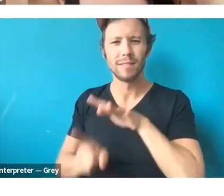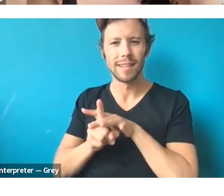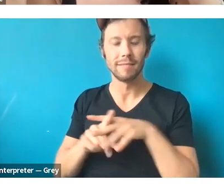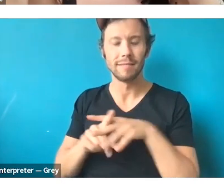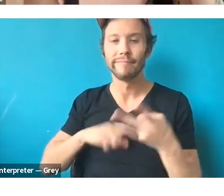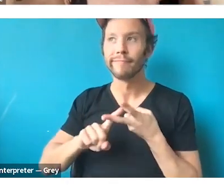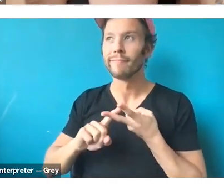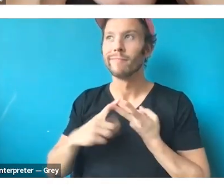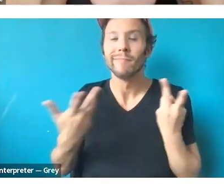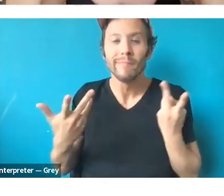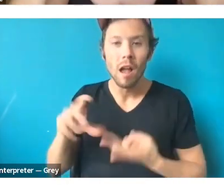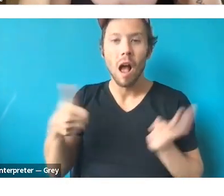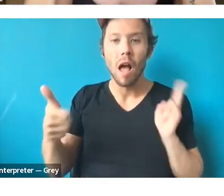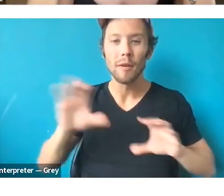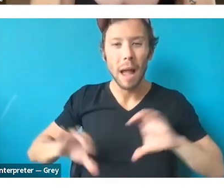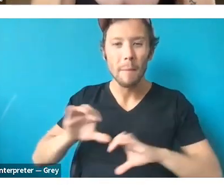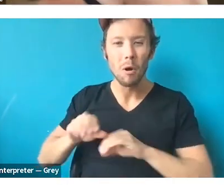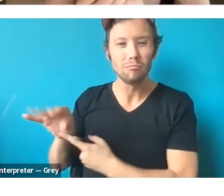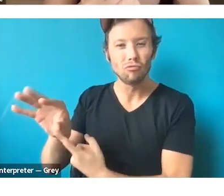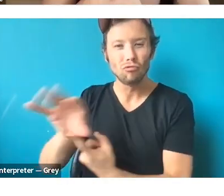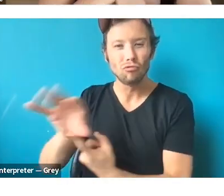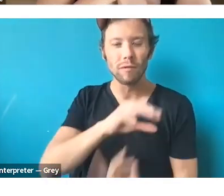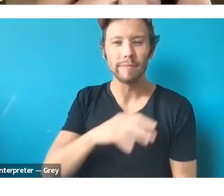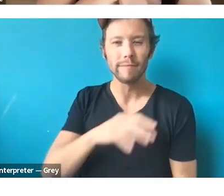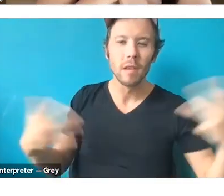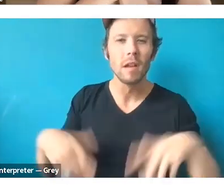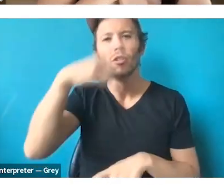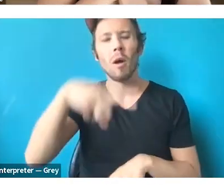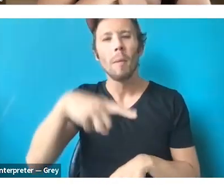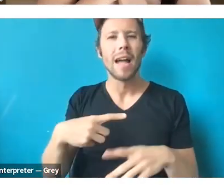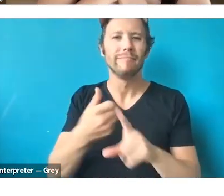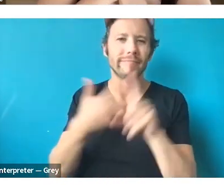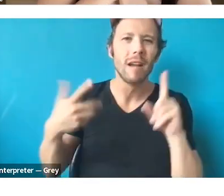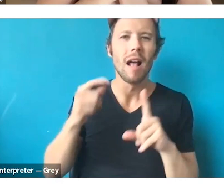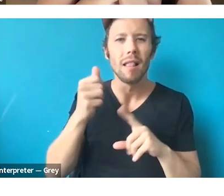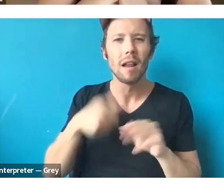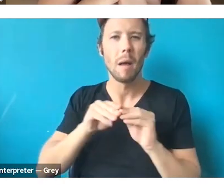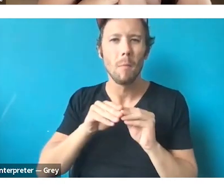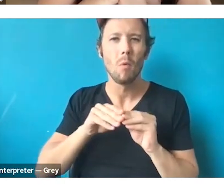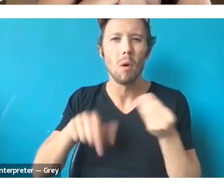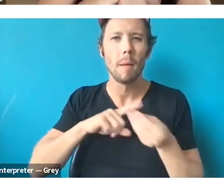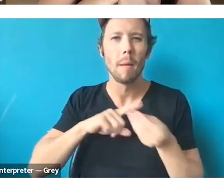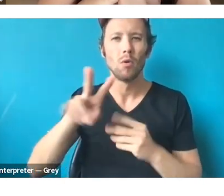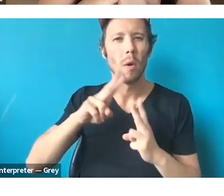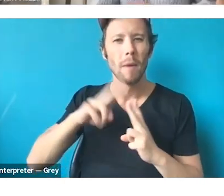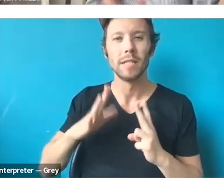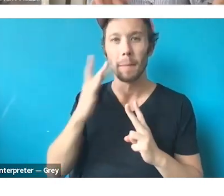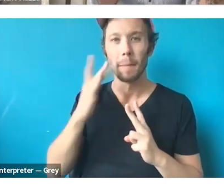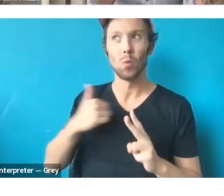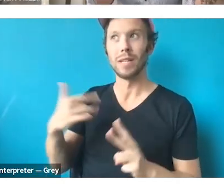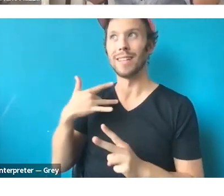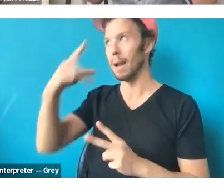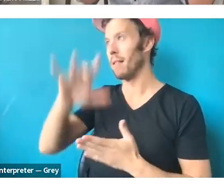flowers, natural. But can you elaborate a little bit on your partners that you shared with us? I think they're called the Trash Queens. I forgot.